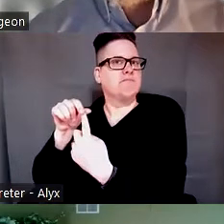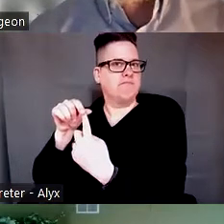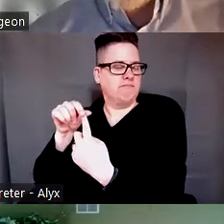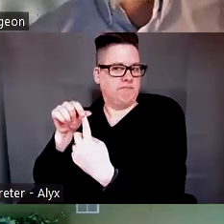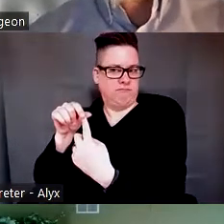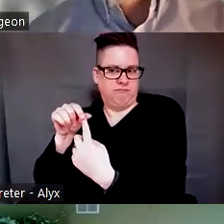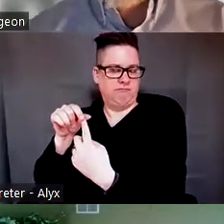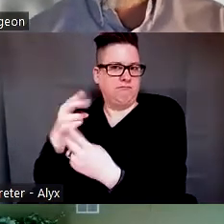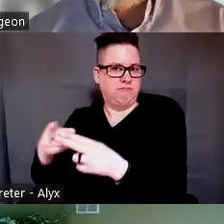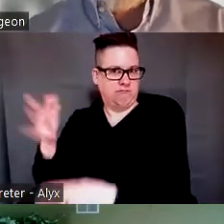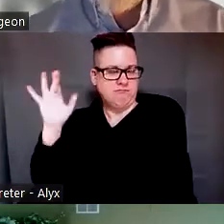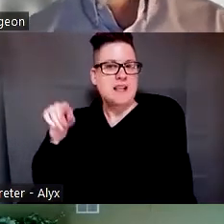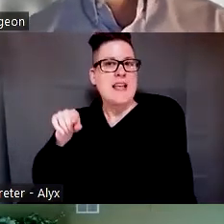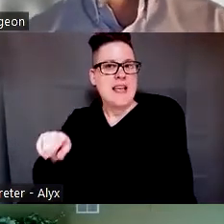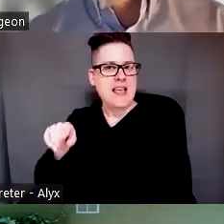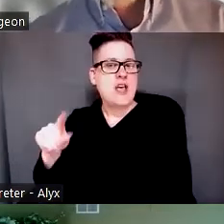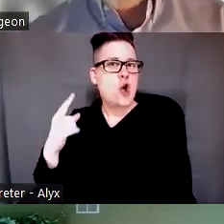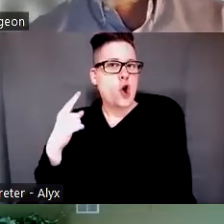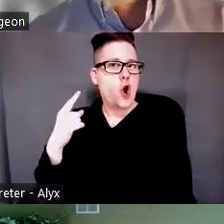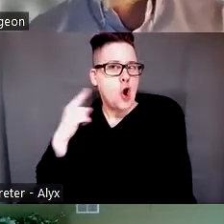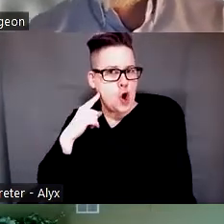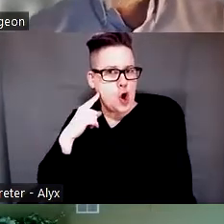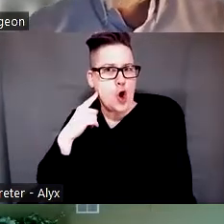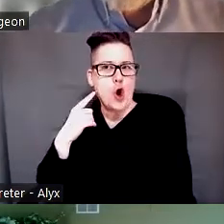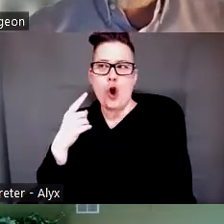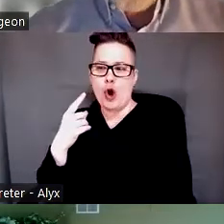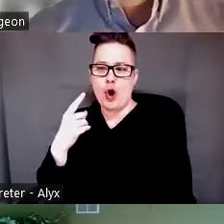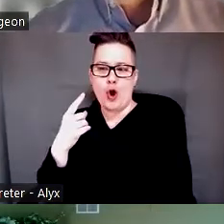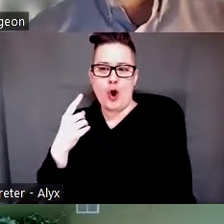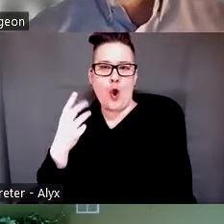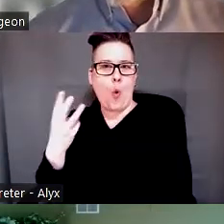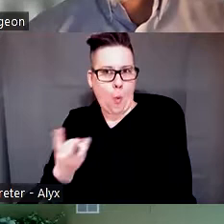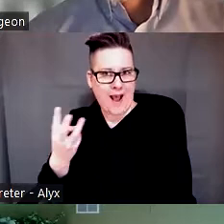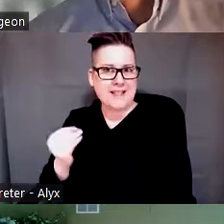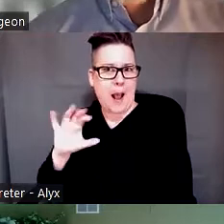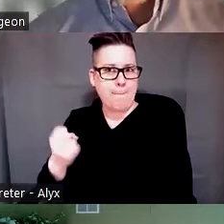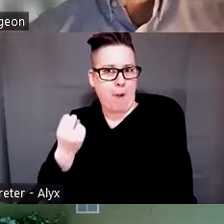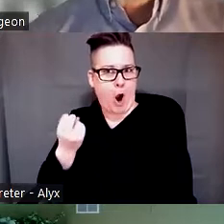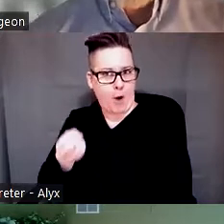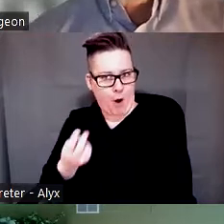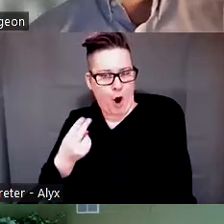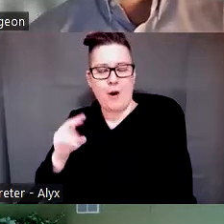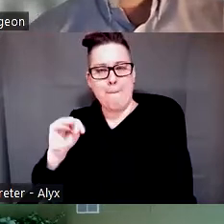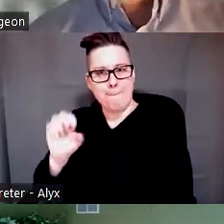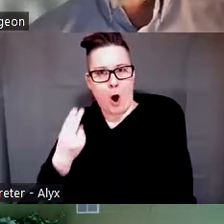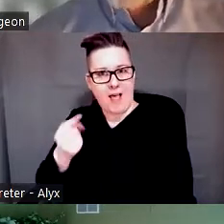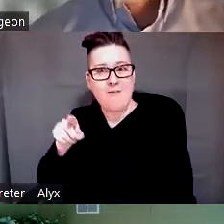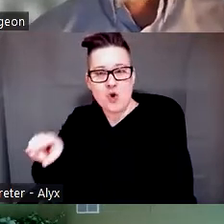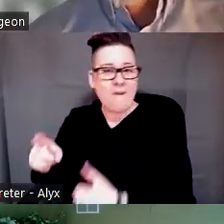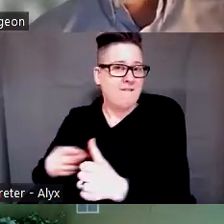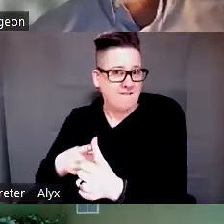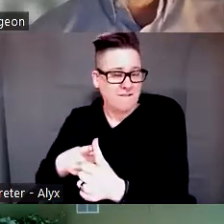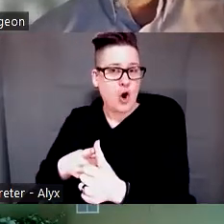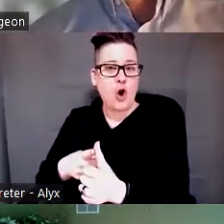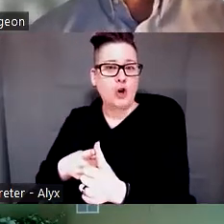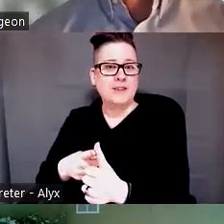distinction of having been told on Wednesday, March 11th of 2020 that he was the first URMC psychiatry ground speaker